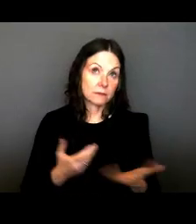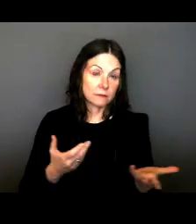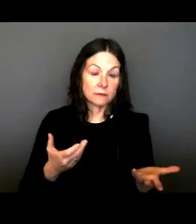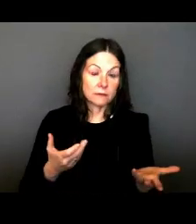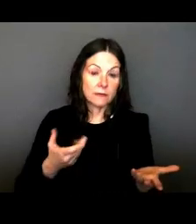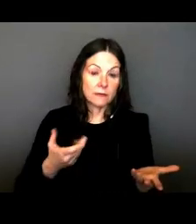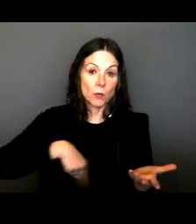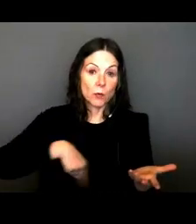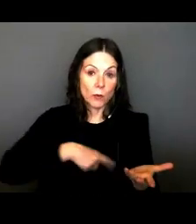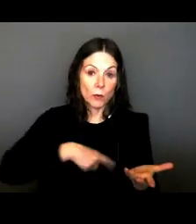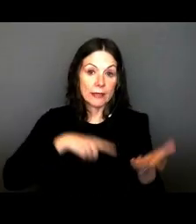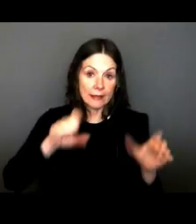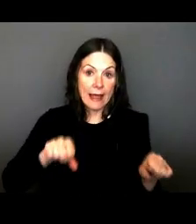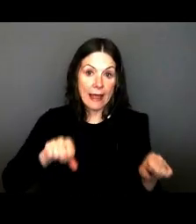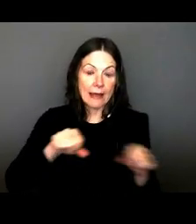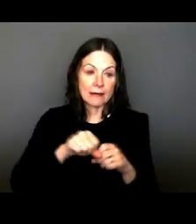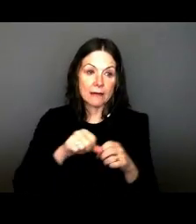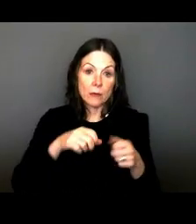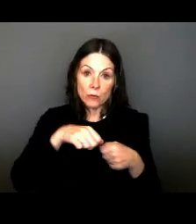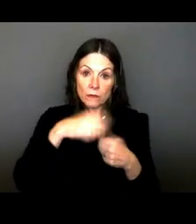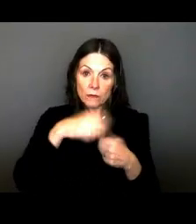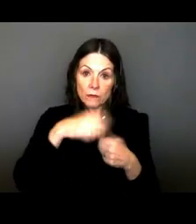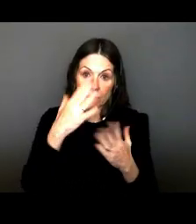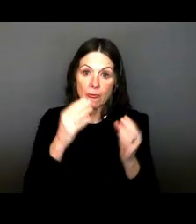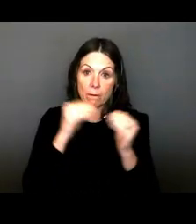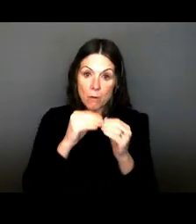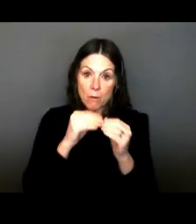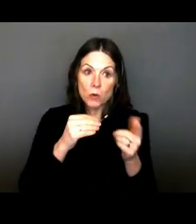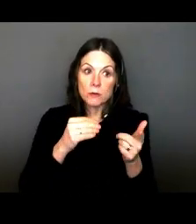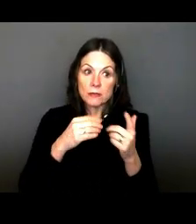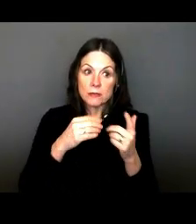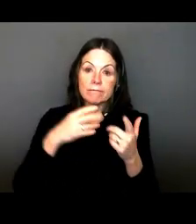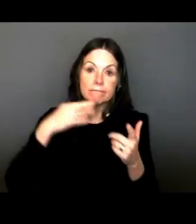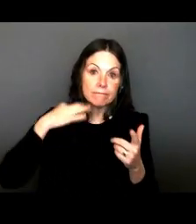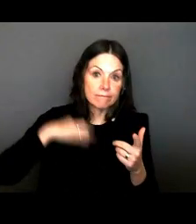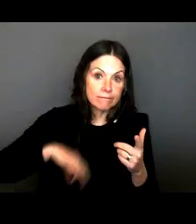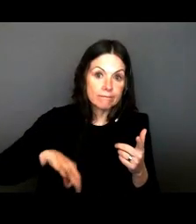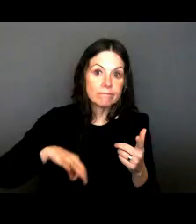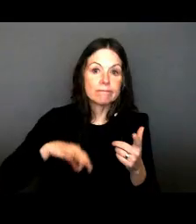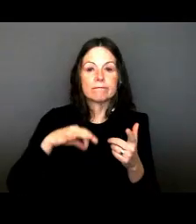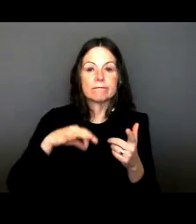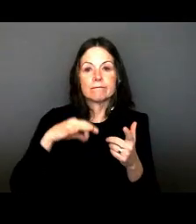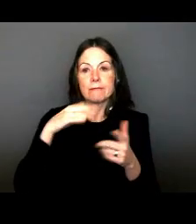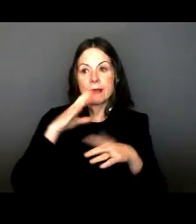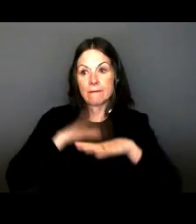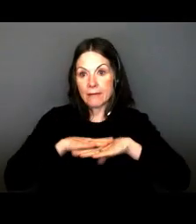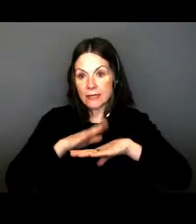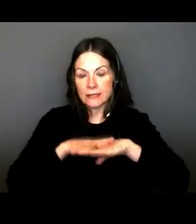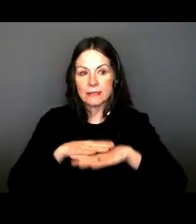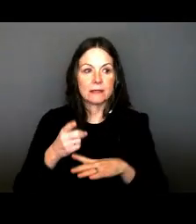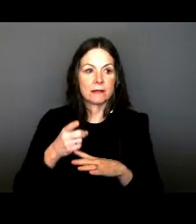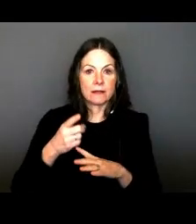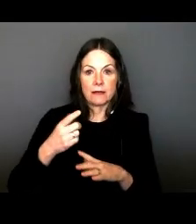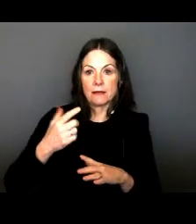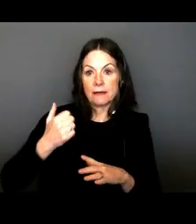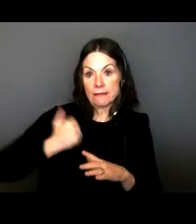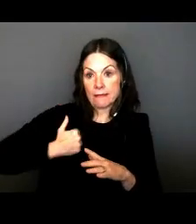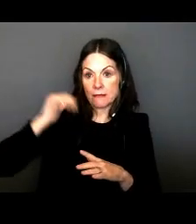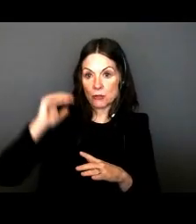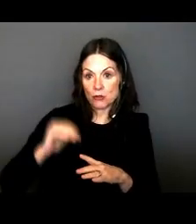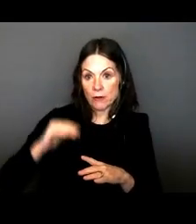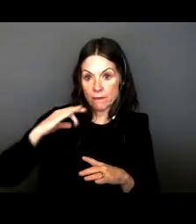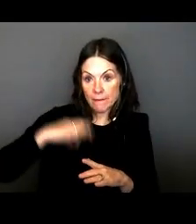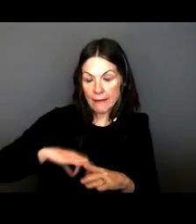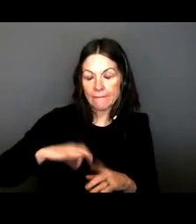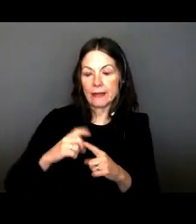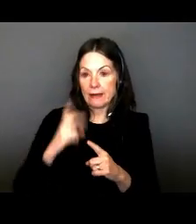valuable advice to them on the benefits and access to the benefits. Canada Child Benefit, I see a comment as well in chat. Thank you so